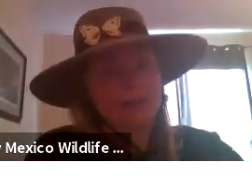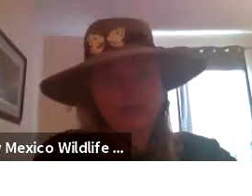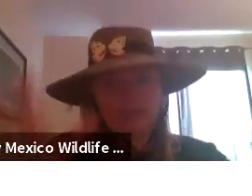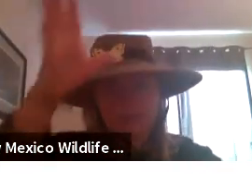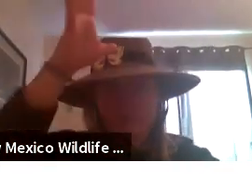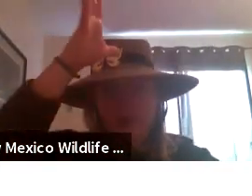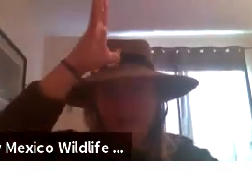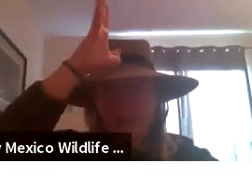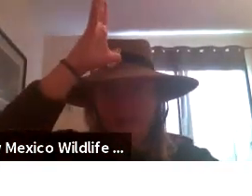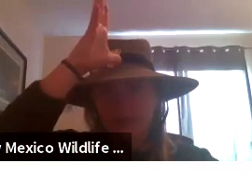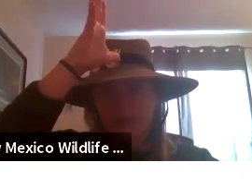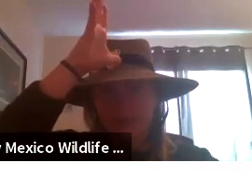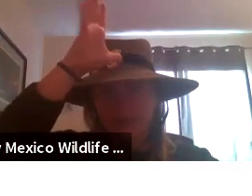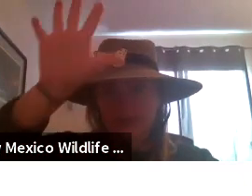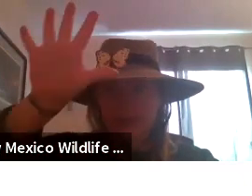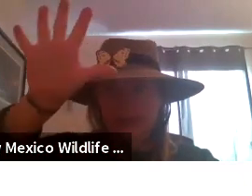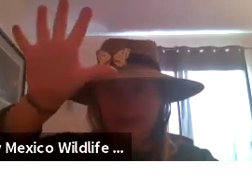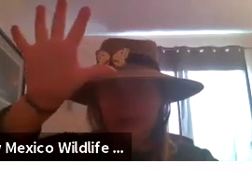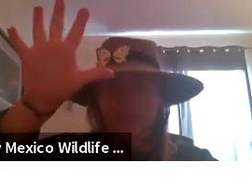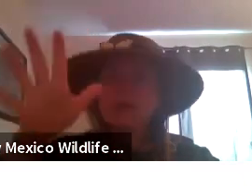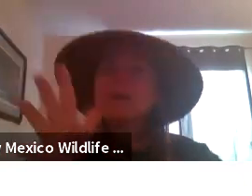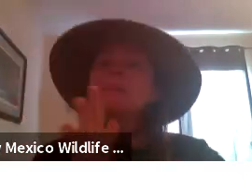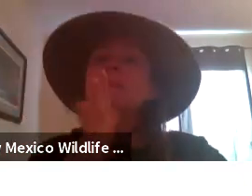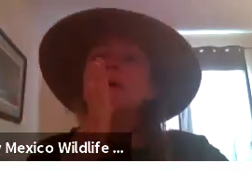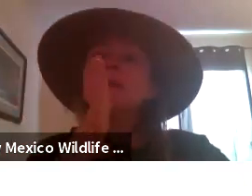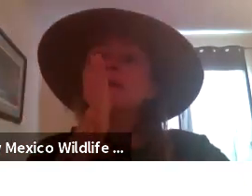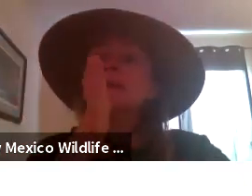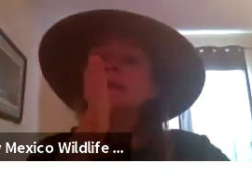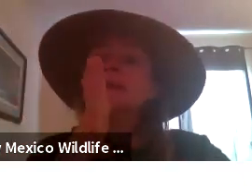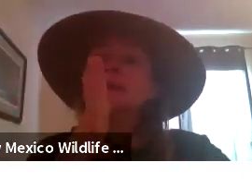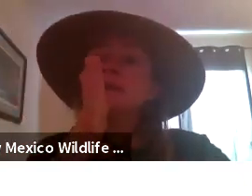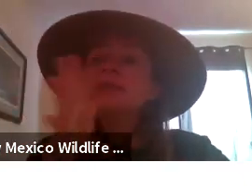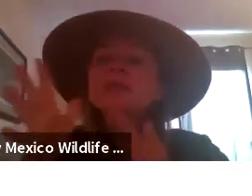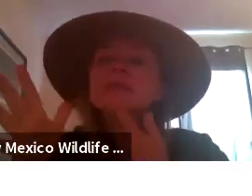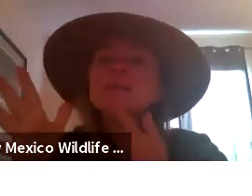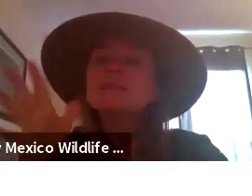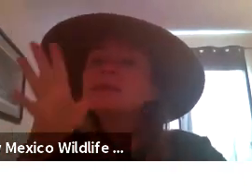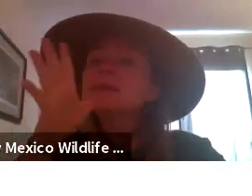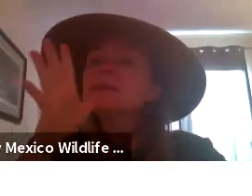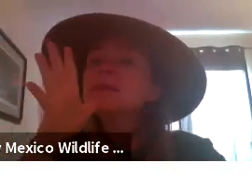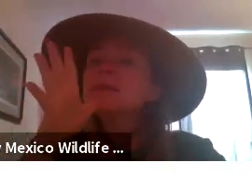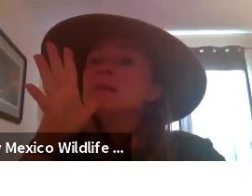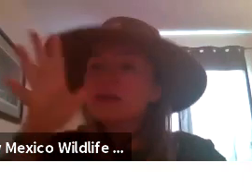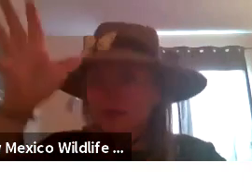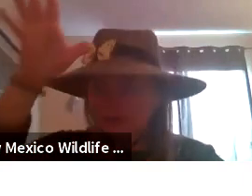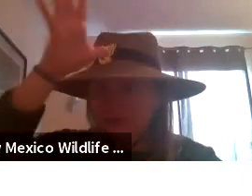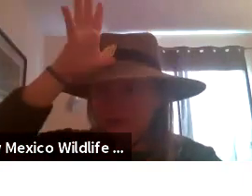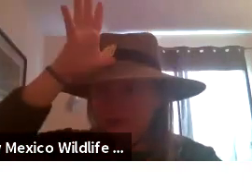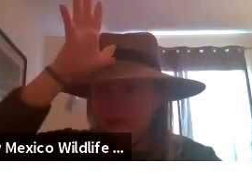Mother. So father is like this with this handshake. Mother is like this on the chin.